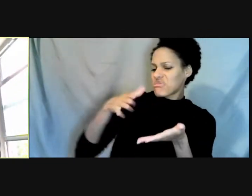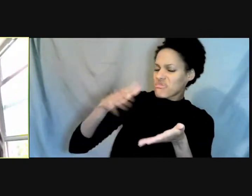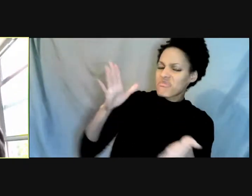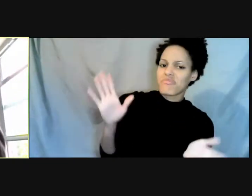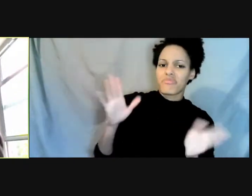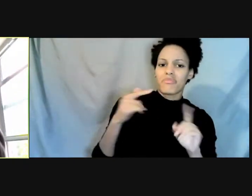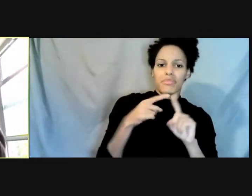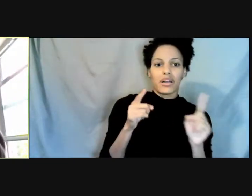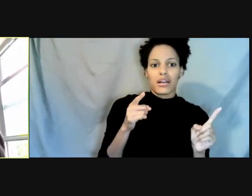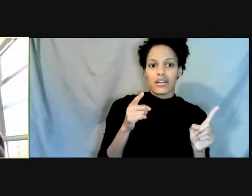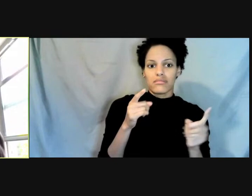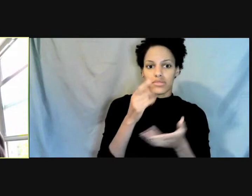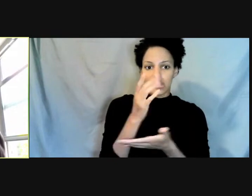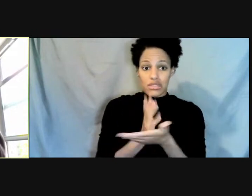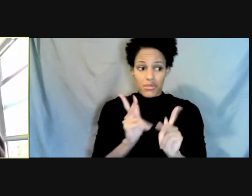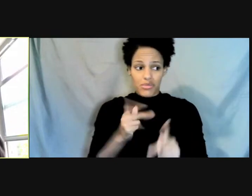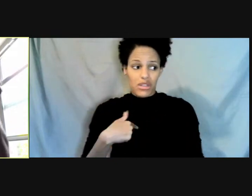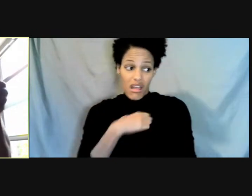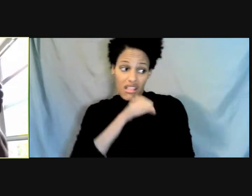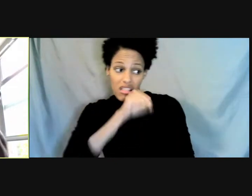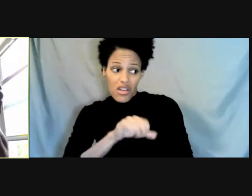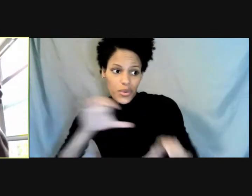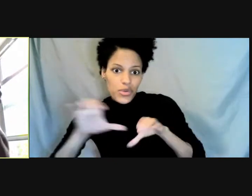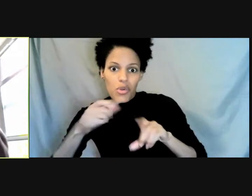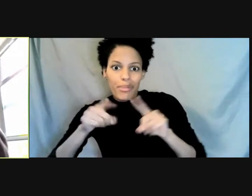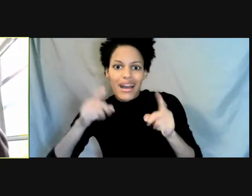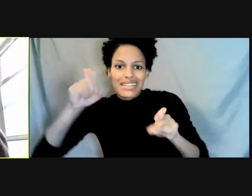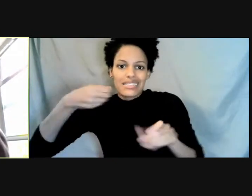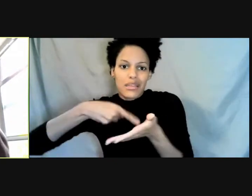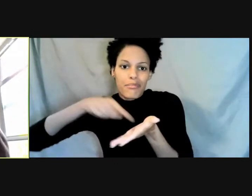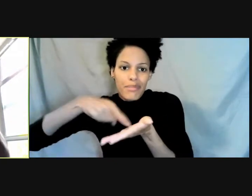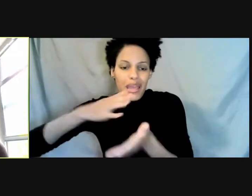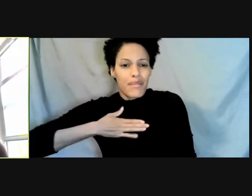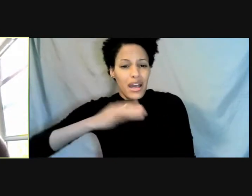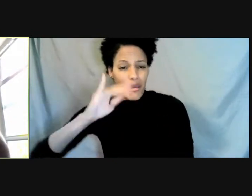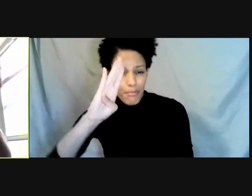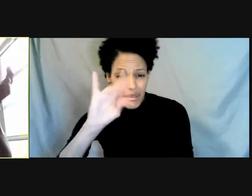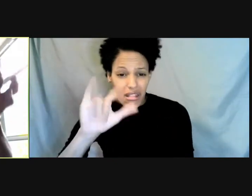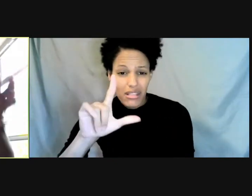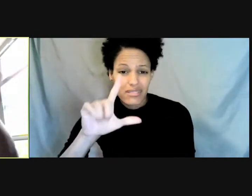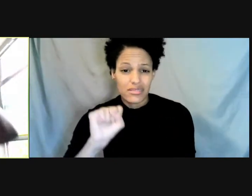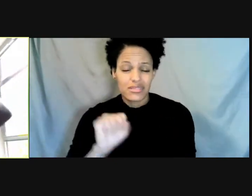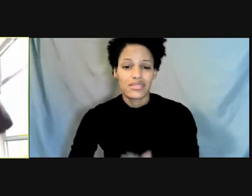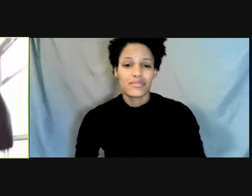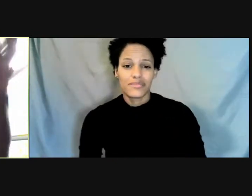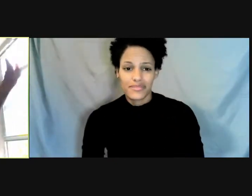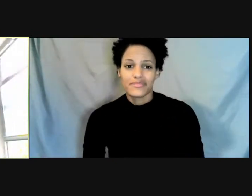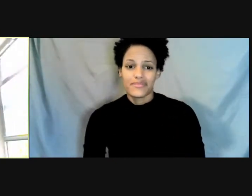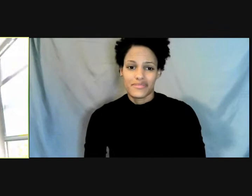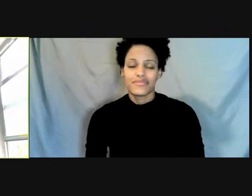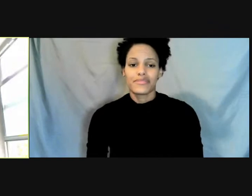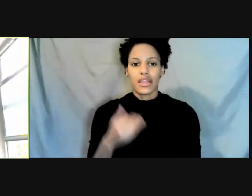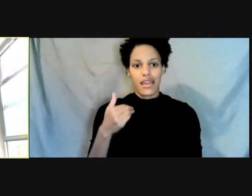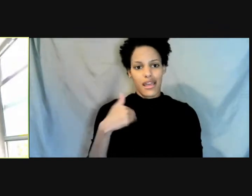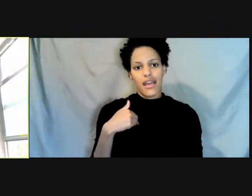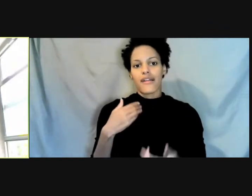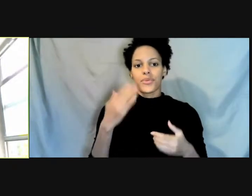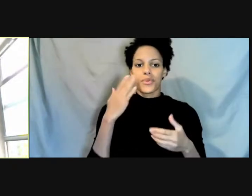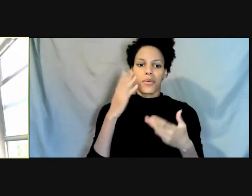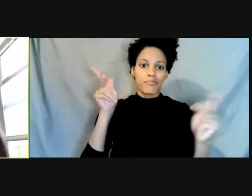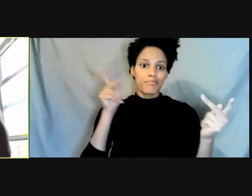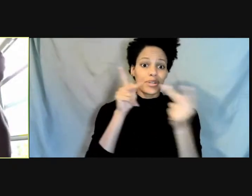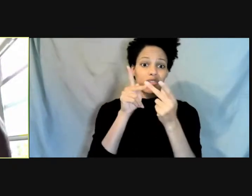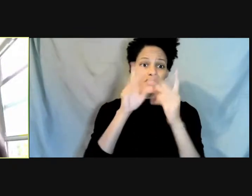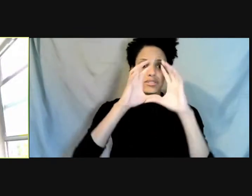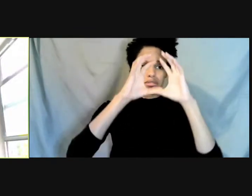want to pay bills. But I feel like the perfect circle is both, but you can